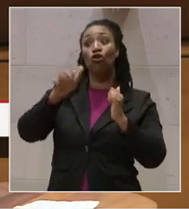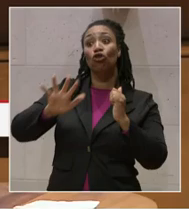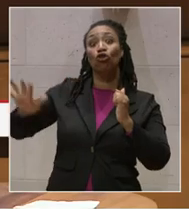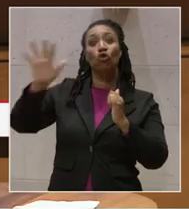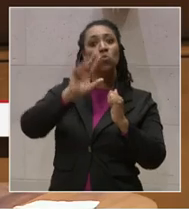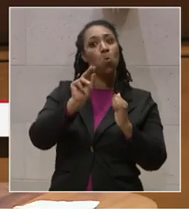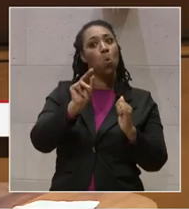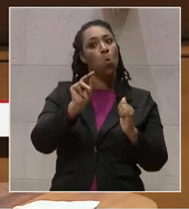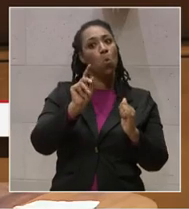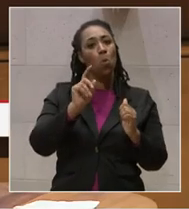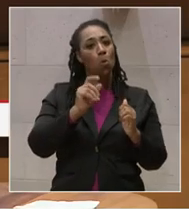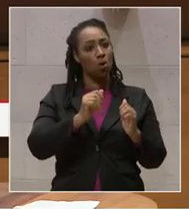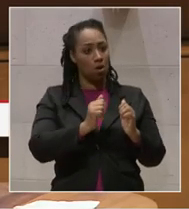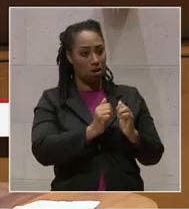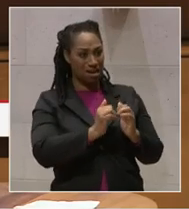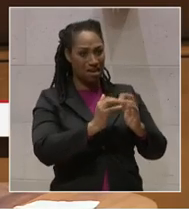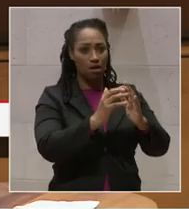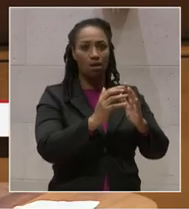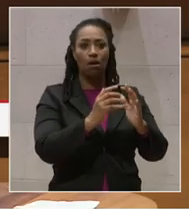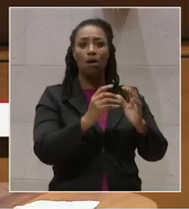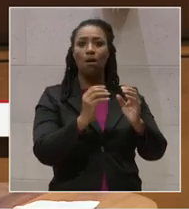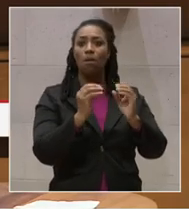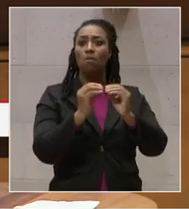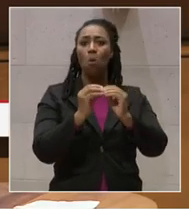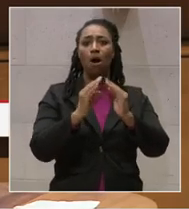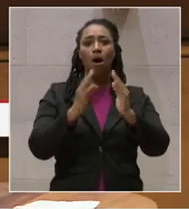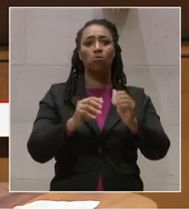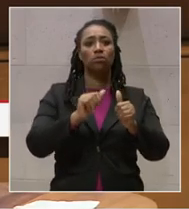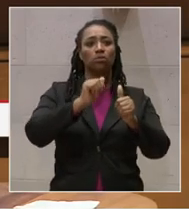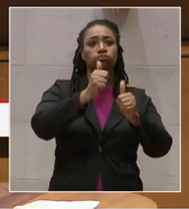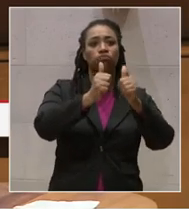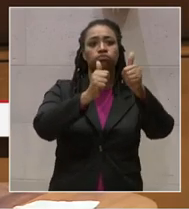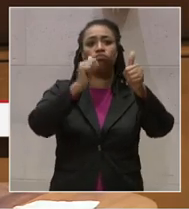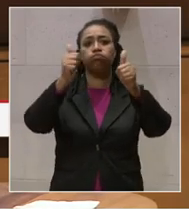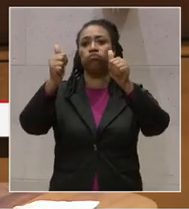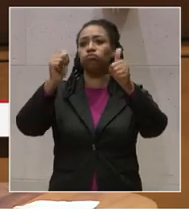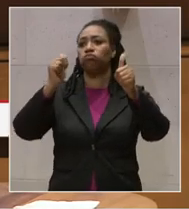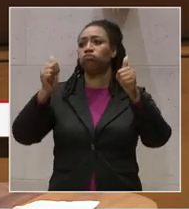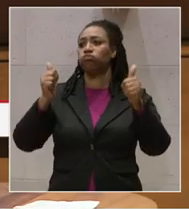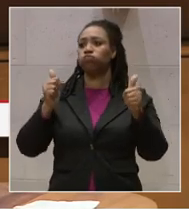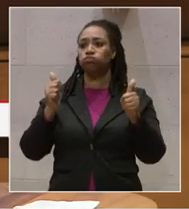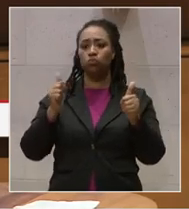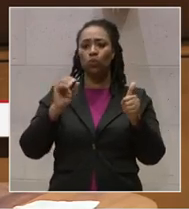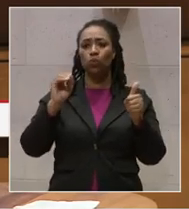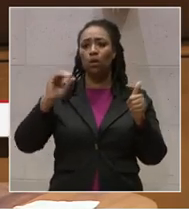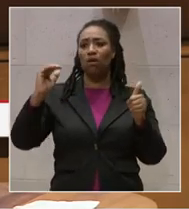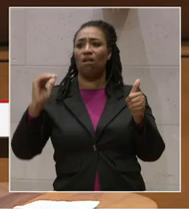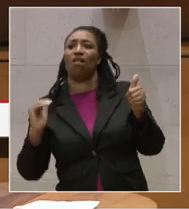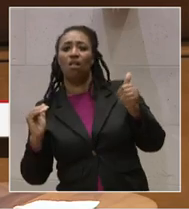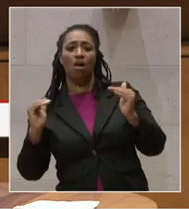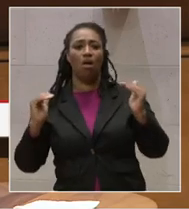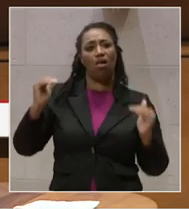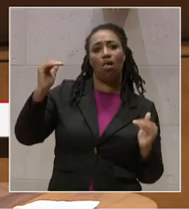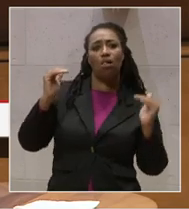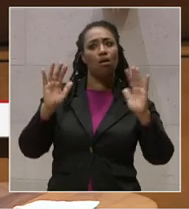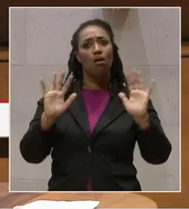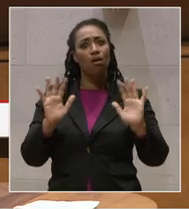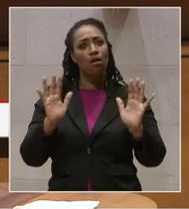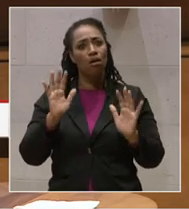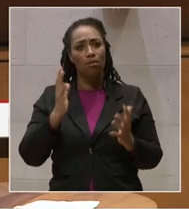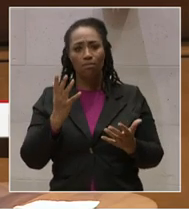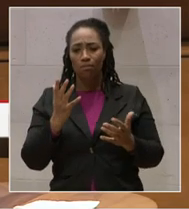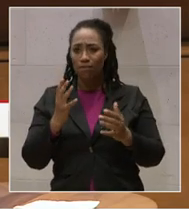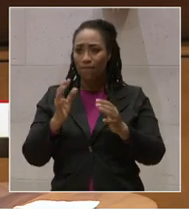deliver more new housing without upsetting the balance of single-family neighborhoods. And so you'll hear more about that